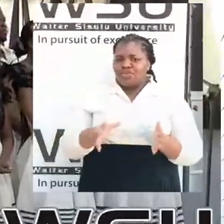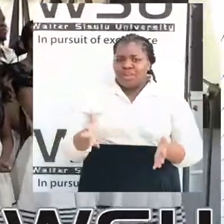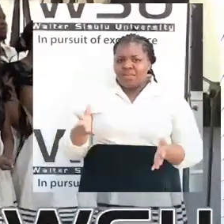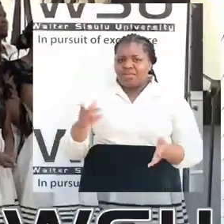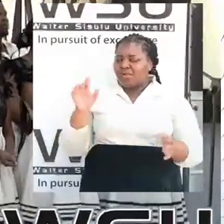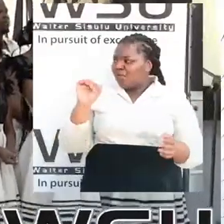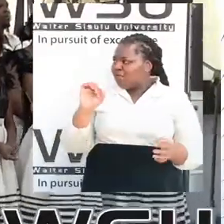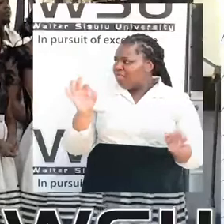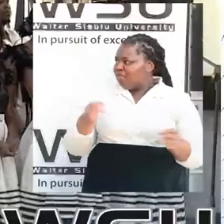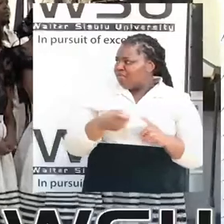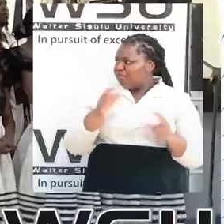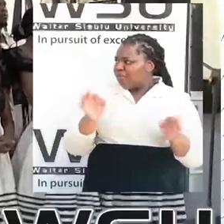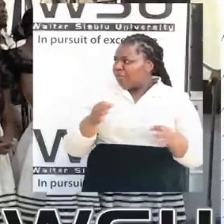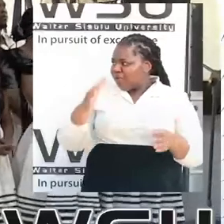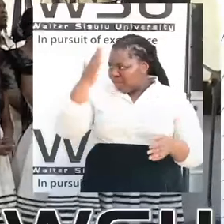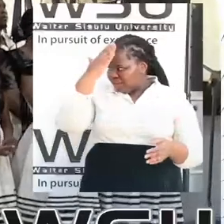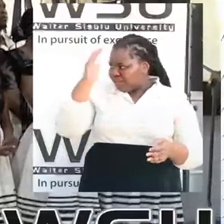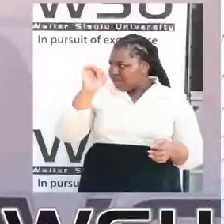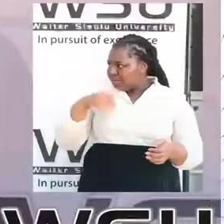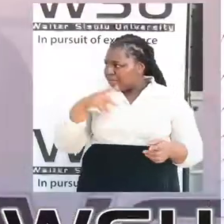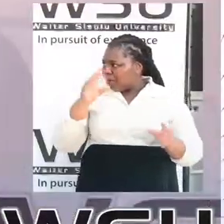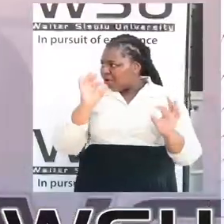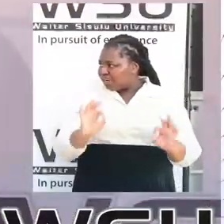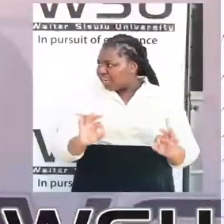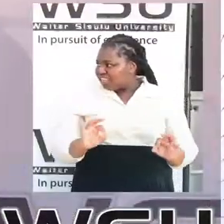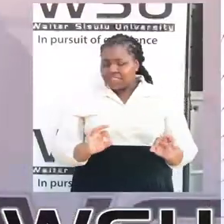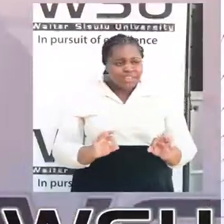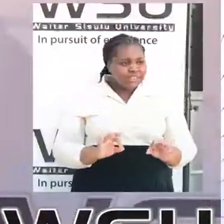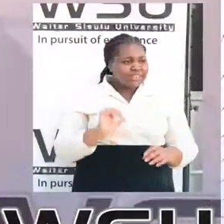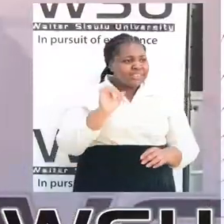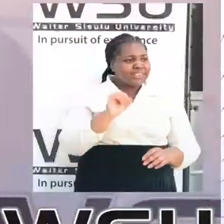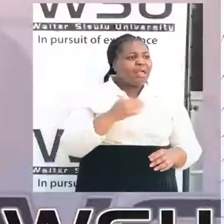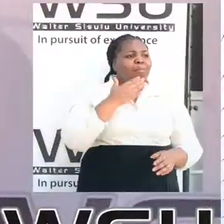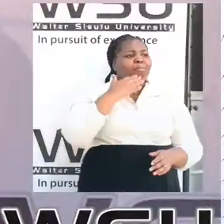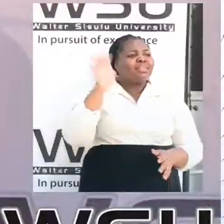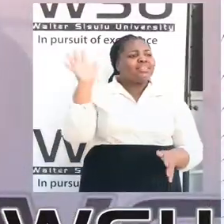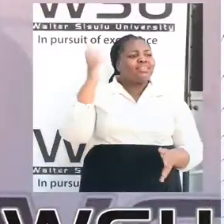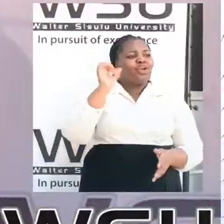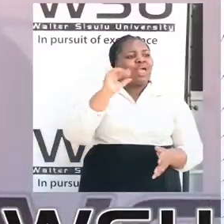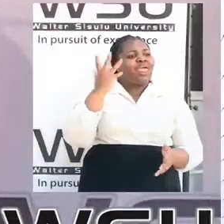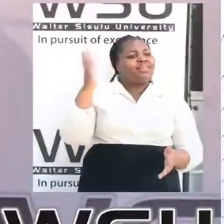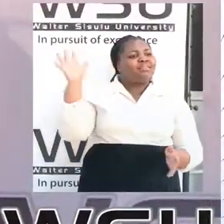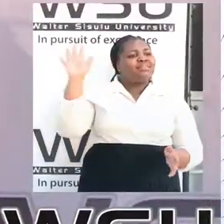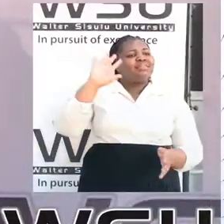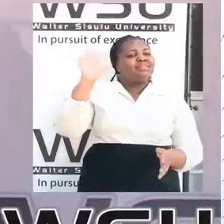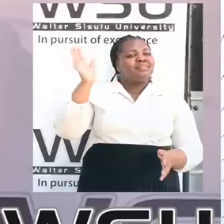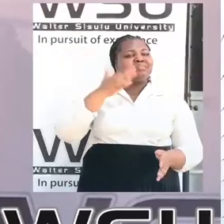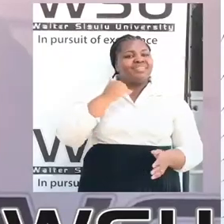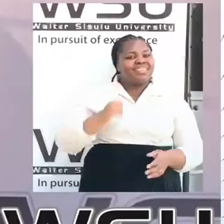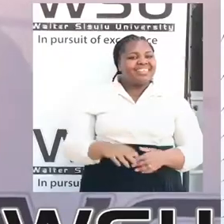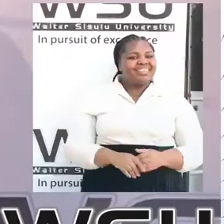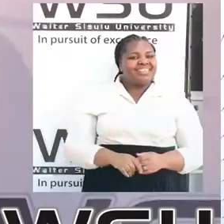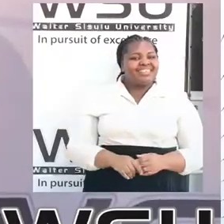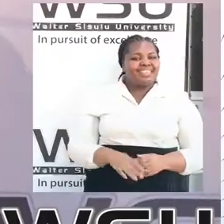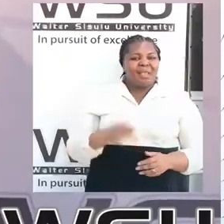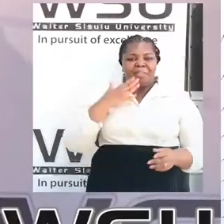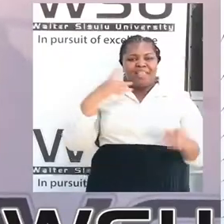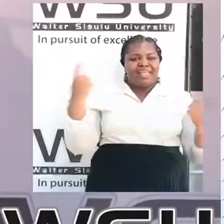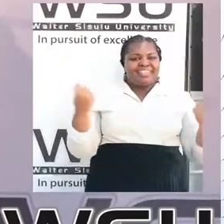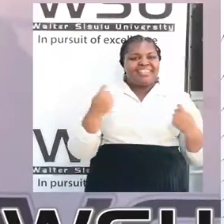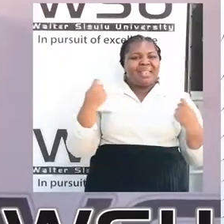belong to the choir who were graduating. Am I correct? Yes. Can you raise your hands? Can we celebrate